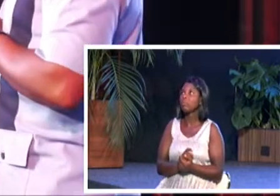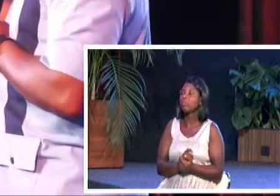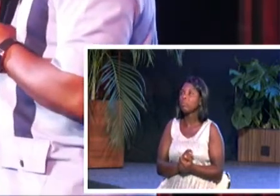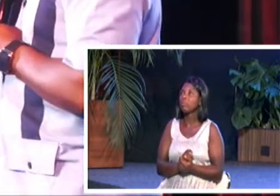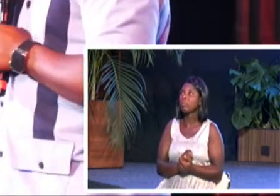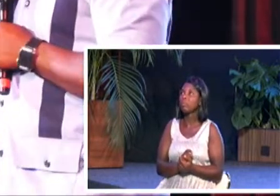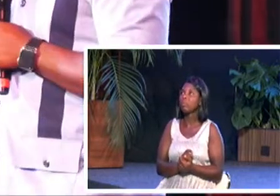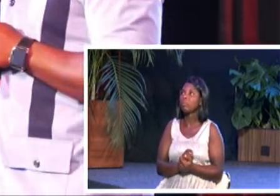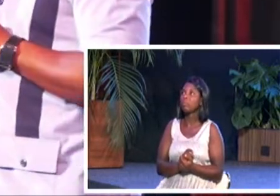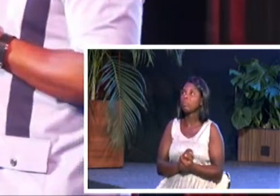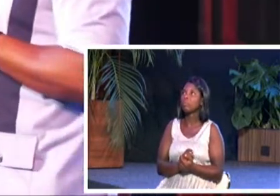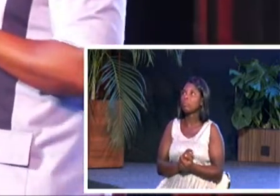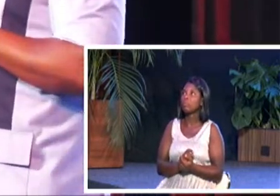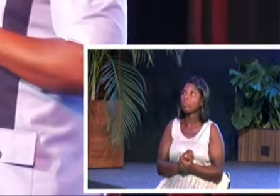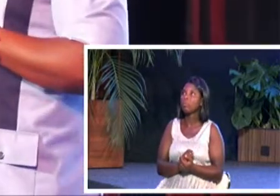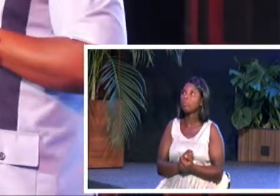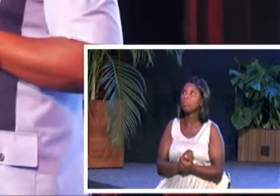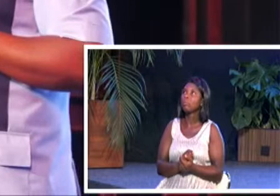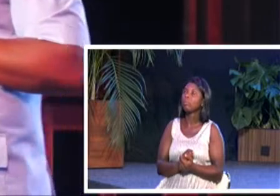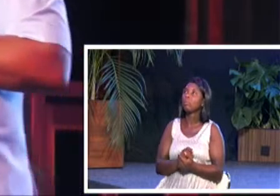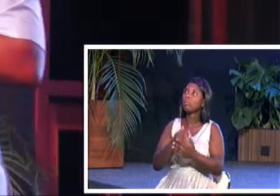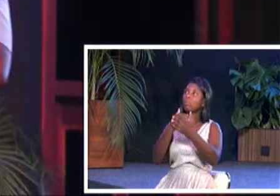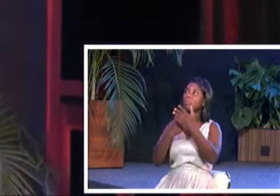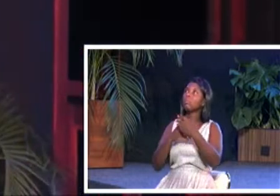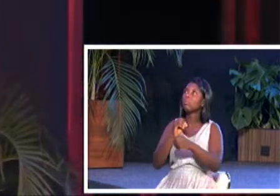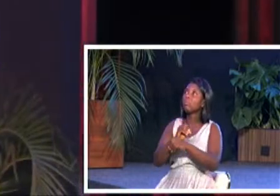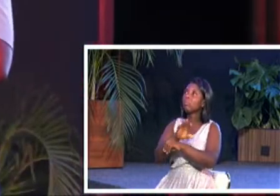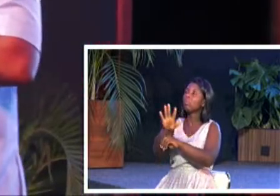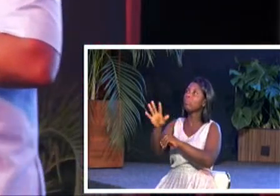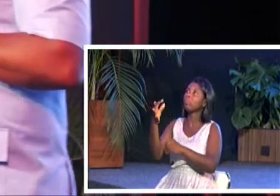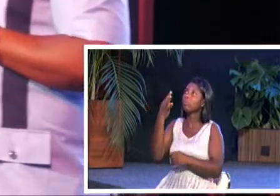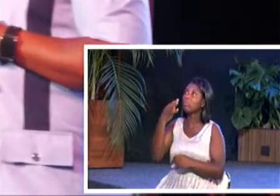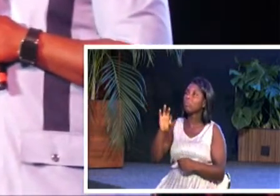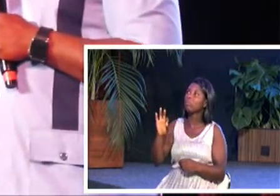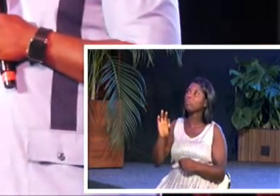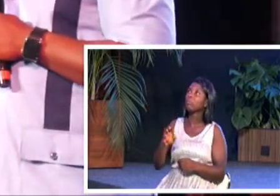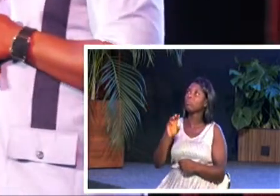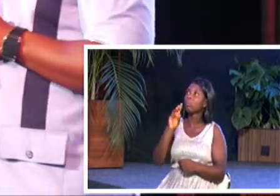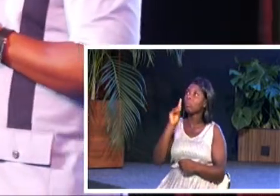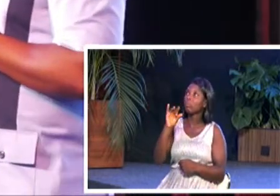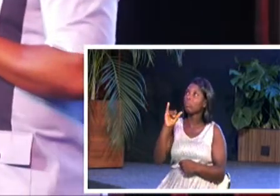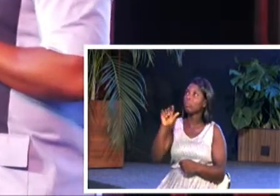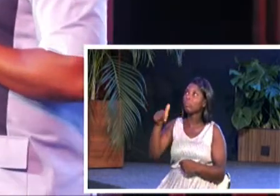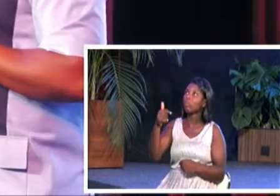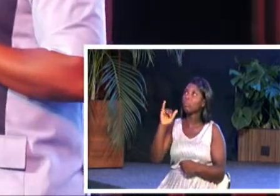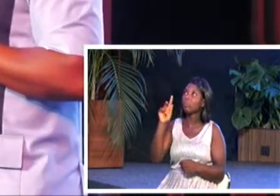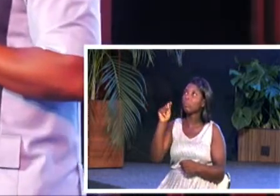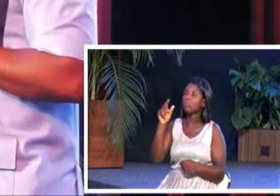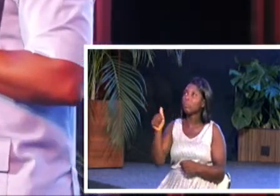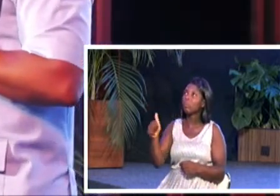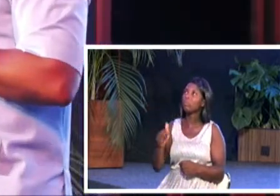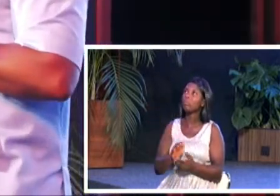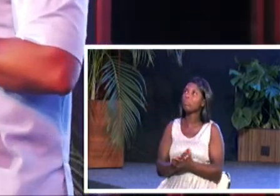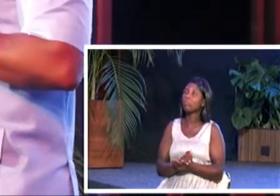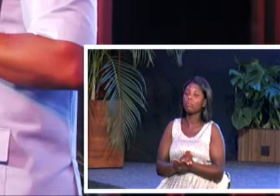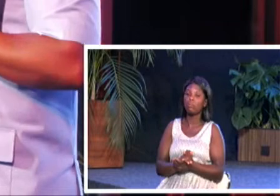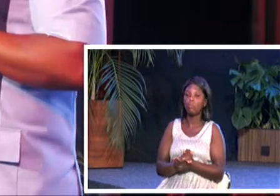I want to end with this, the effects of digital disruptions. Now,